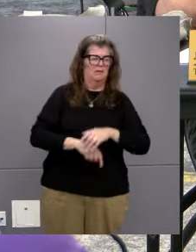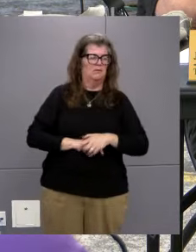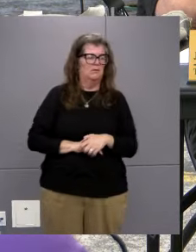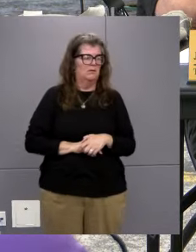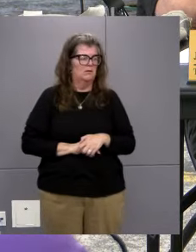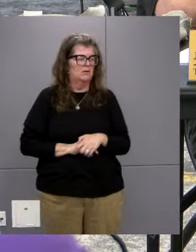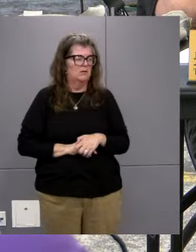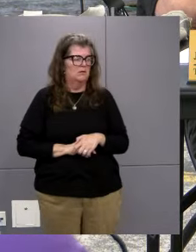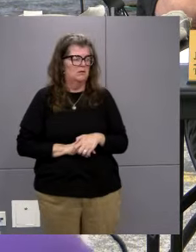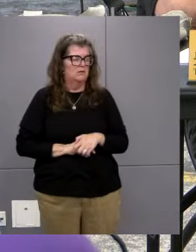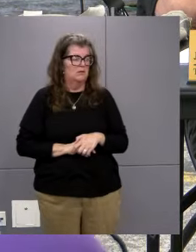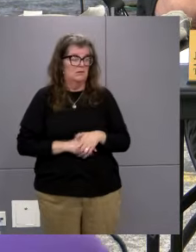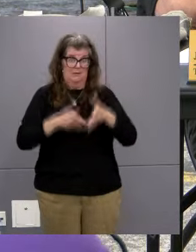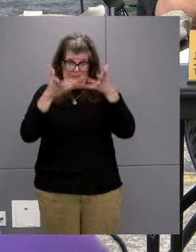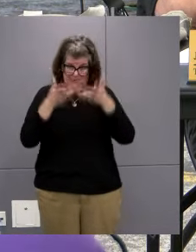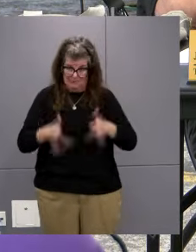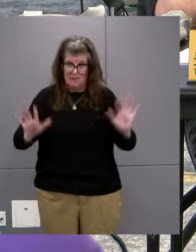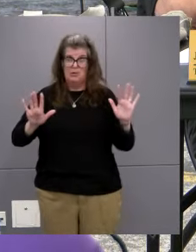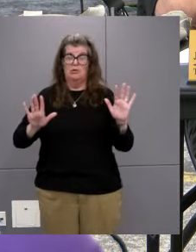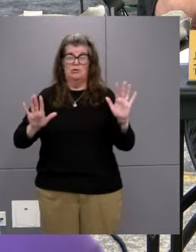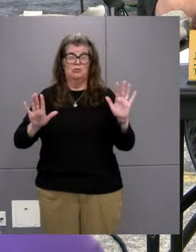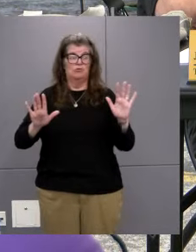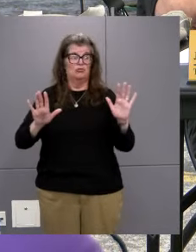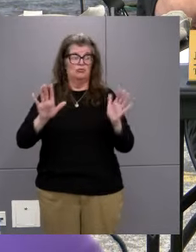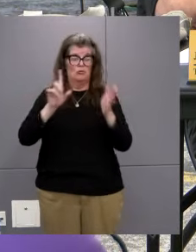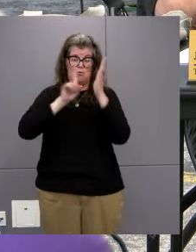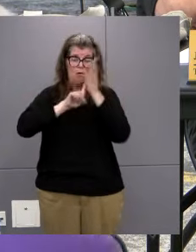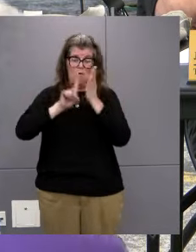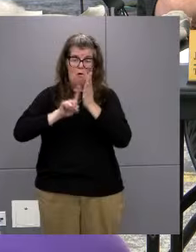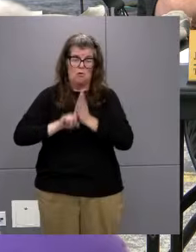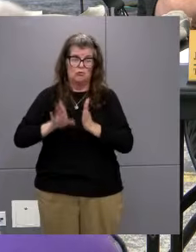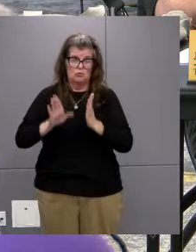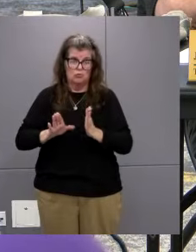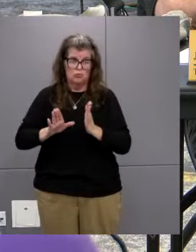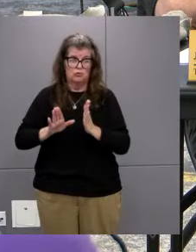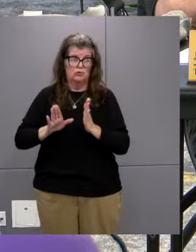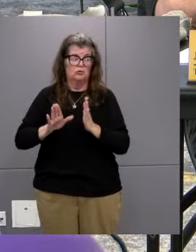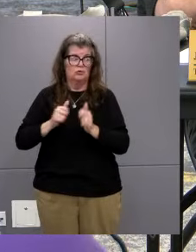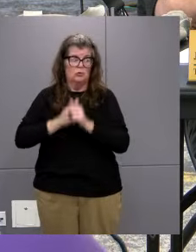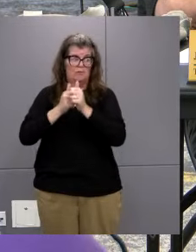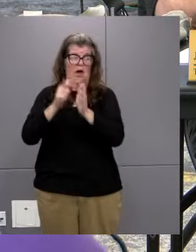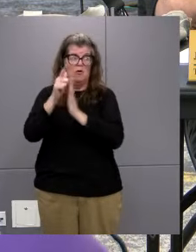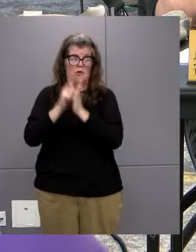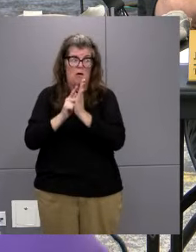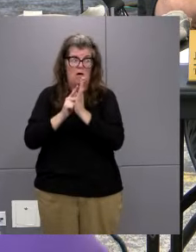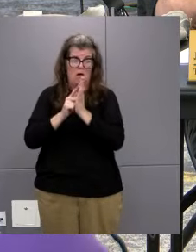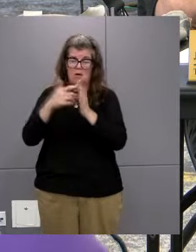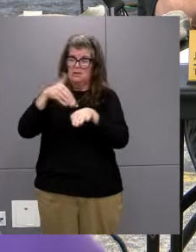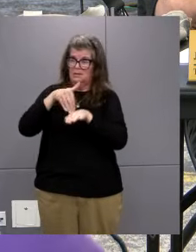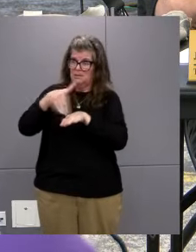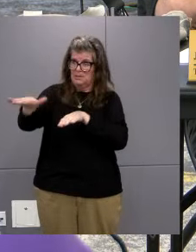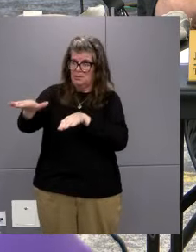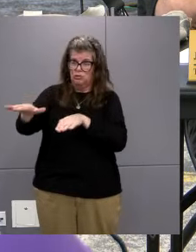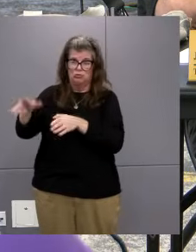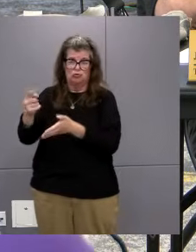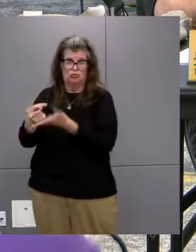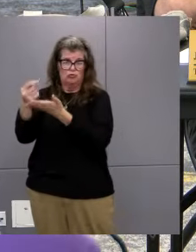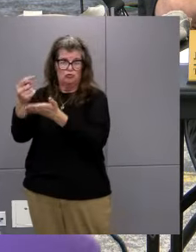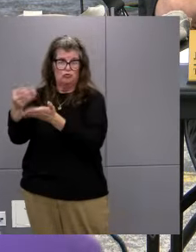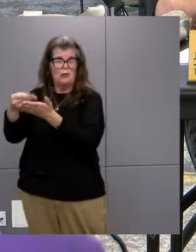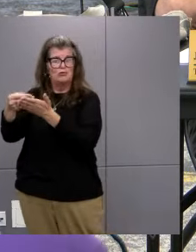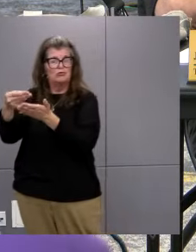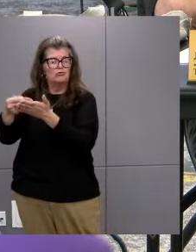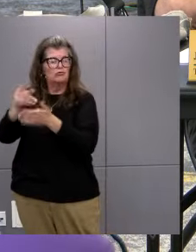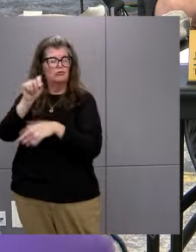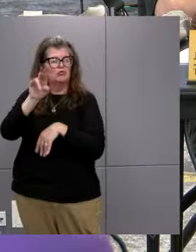Right. And then afterwards, the auditors then, by law, have to forward it to Treasury. Once they've